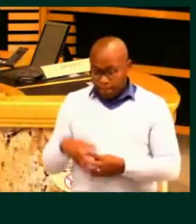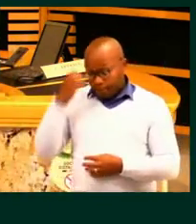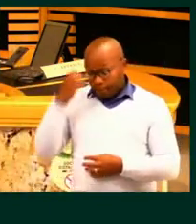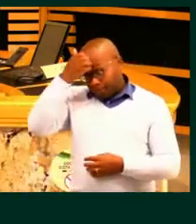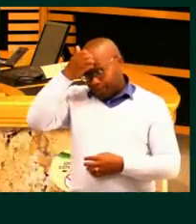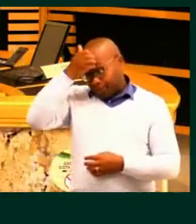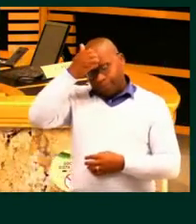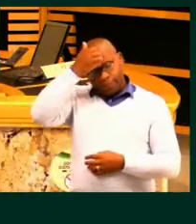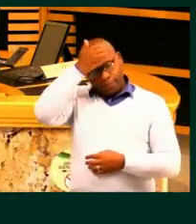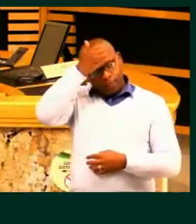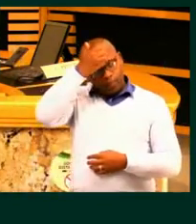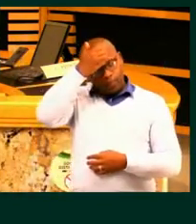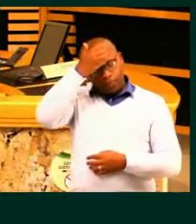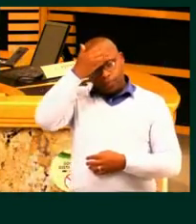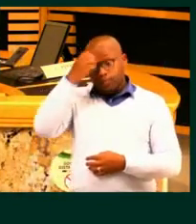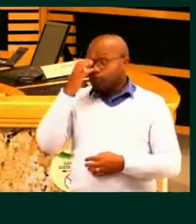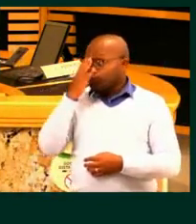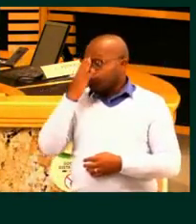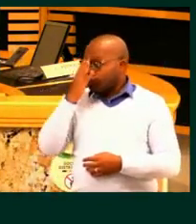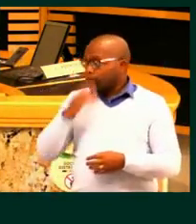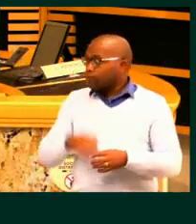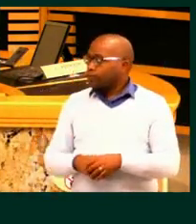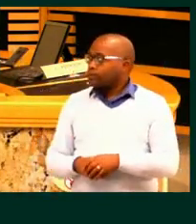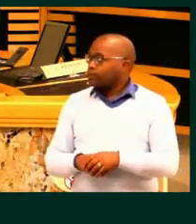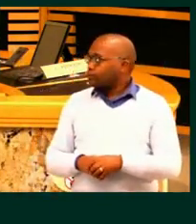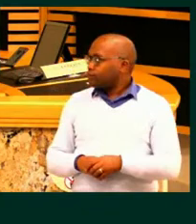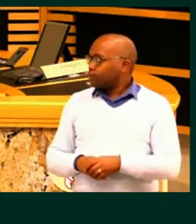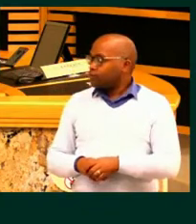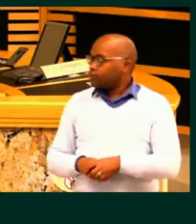minutes and open the